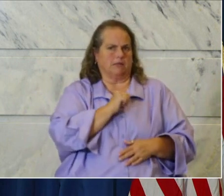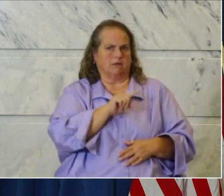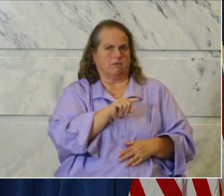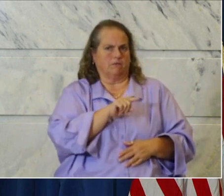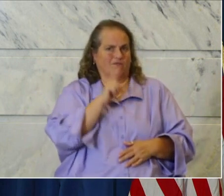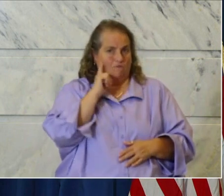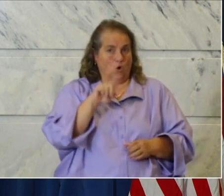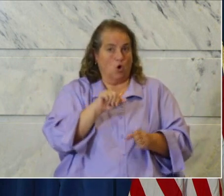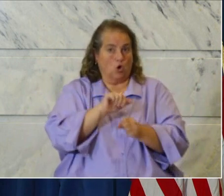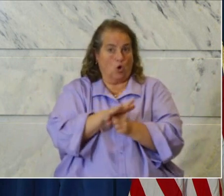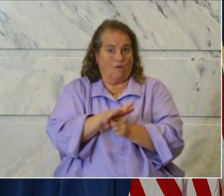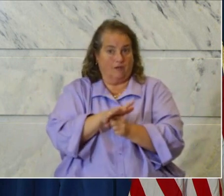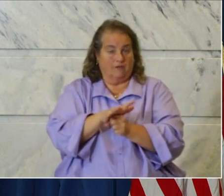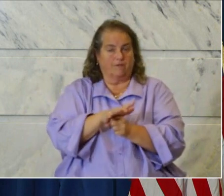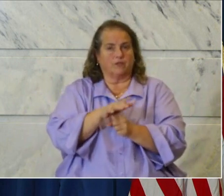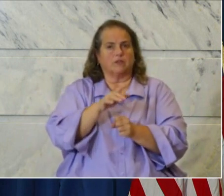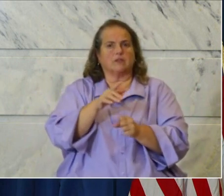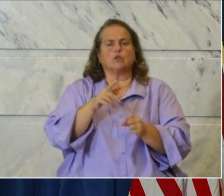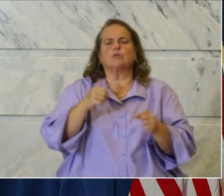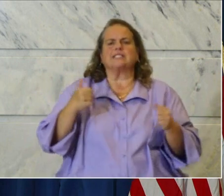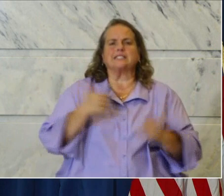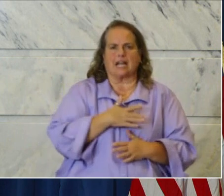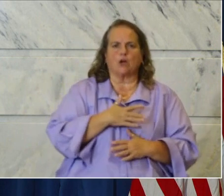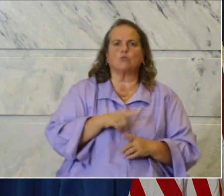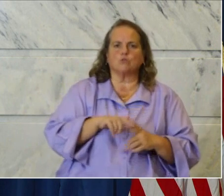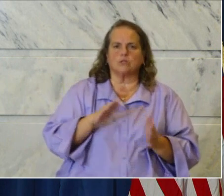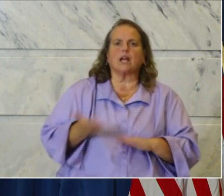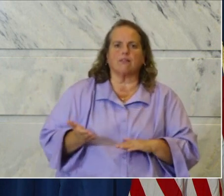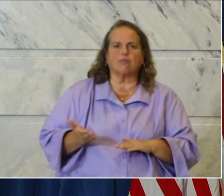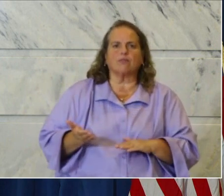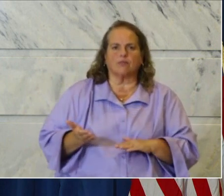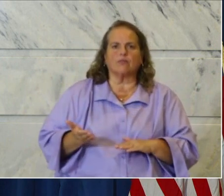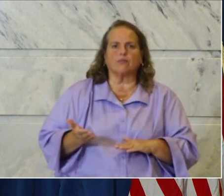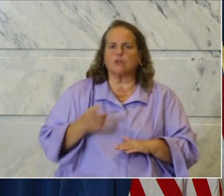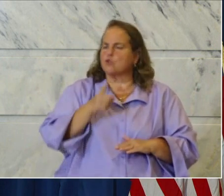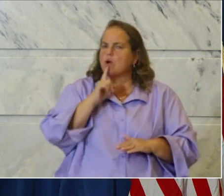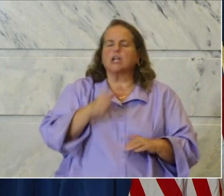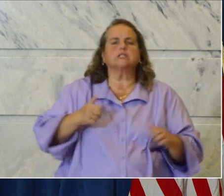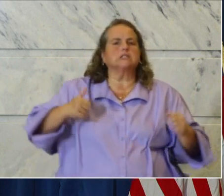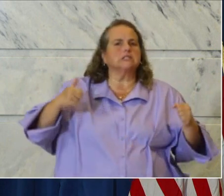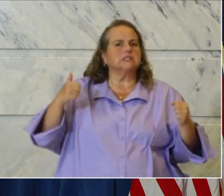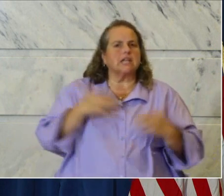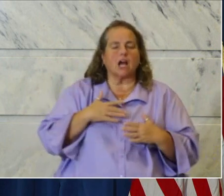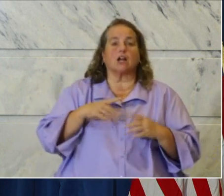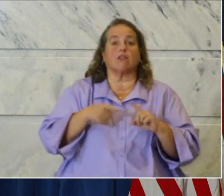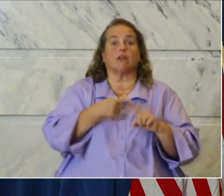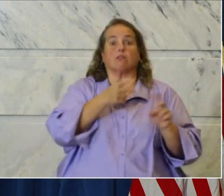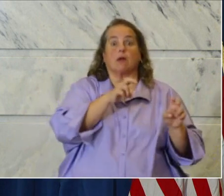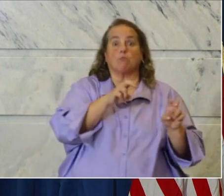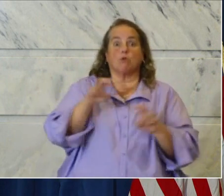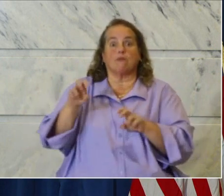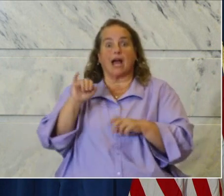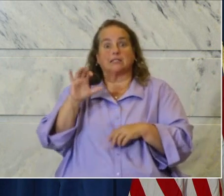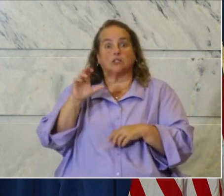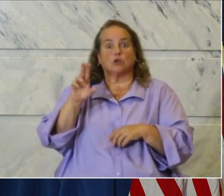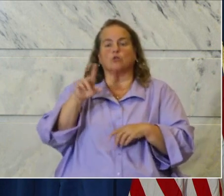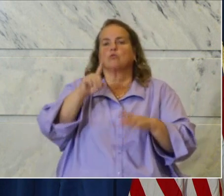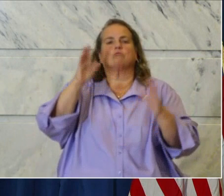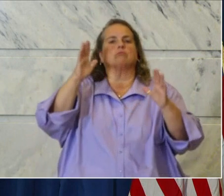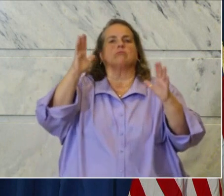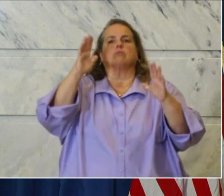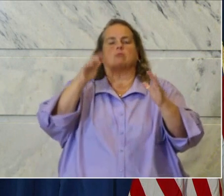for COVID-19, you are scared to death. When they go to the ICU, you almost lose